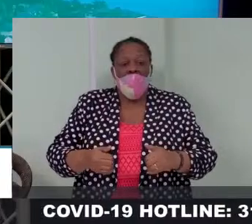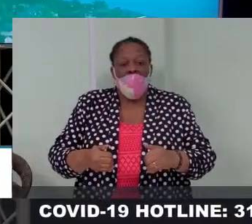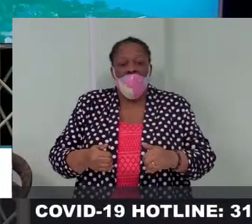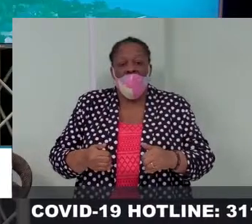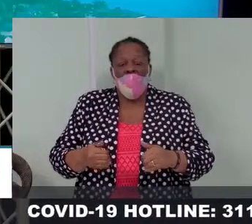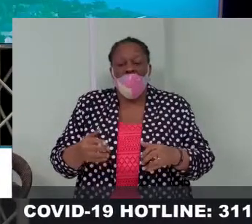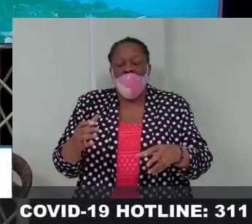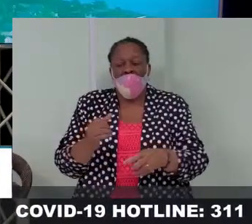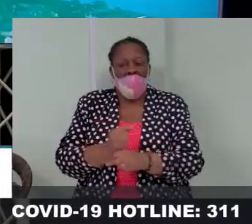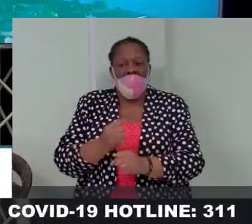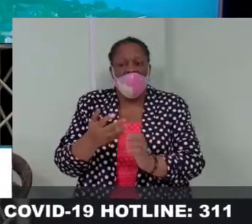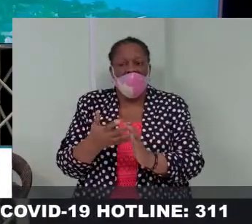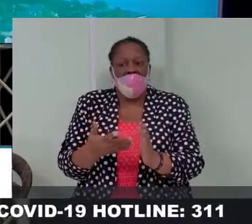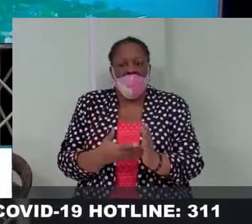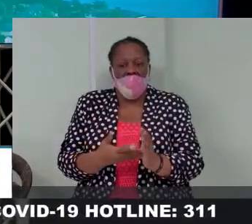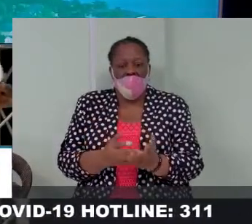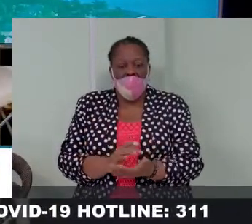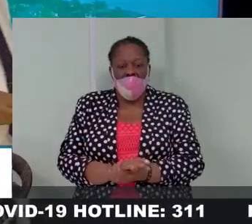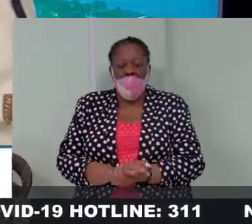Dr. Laws.